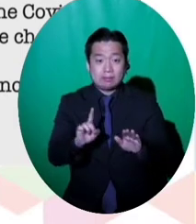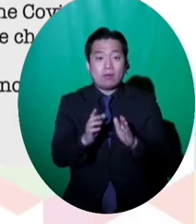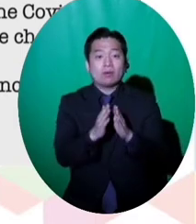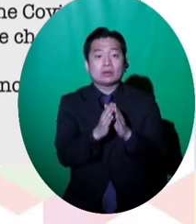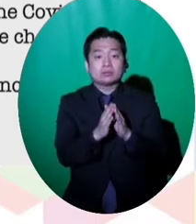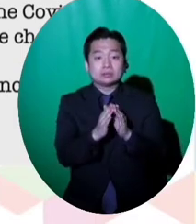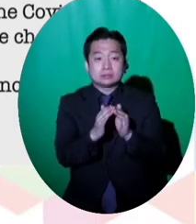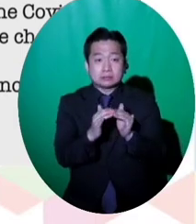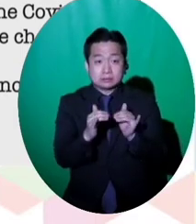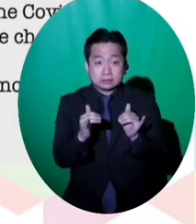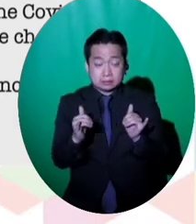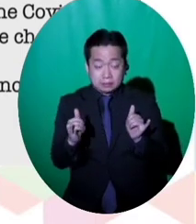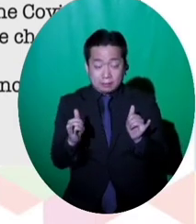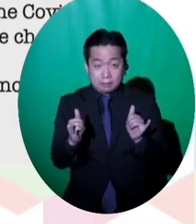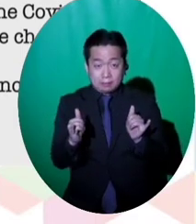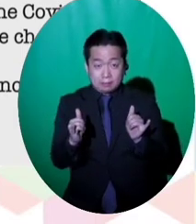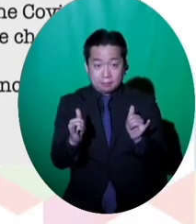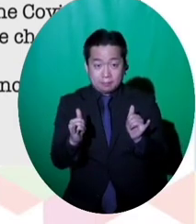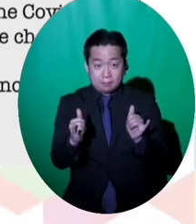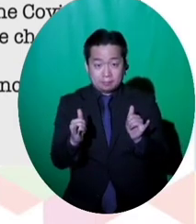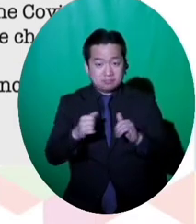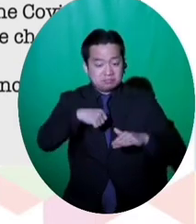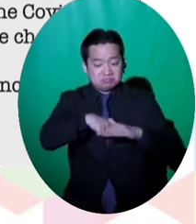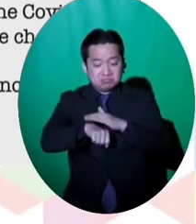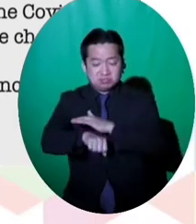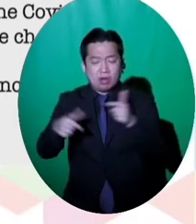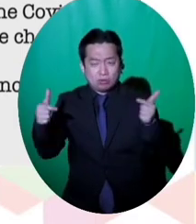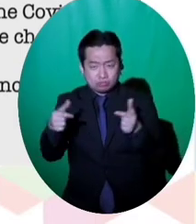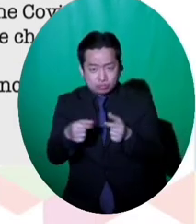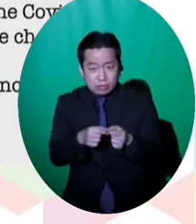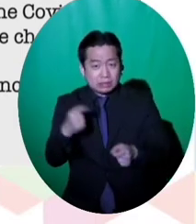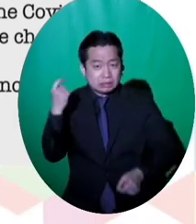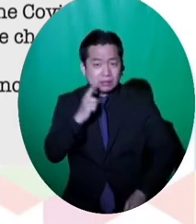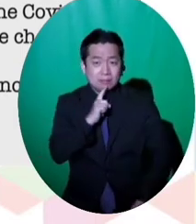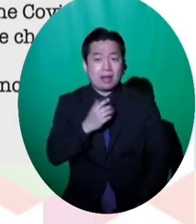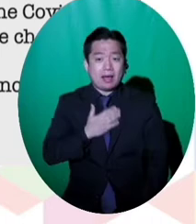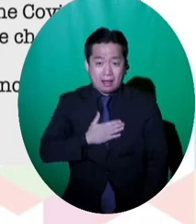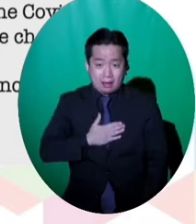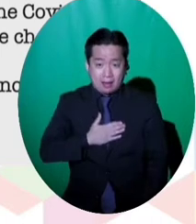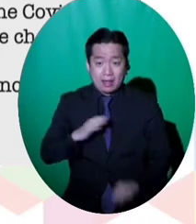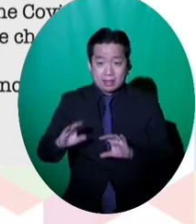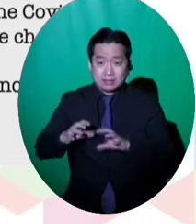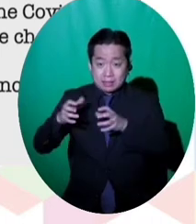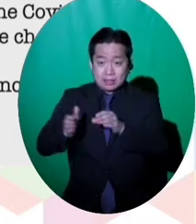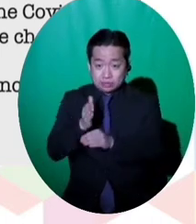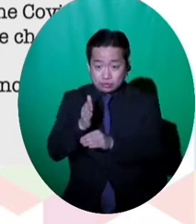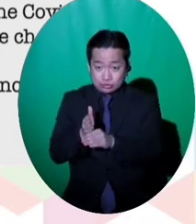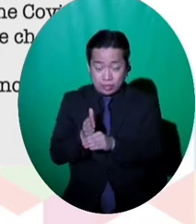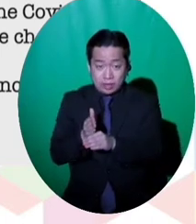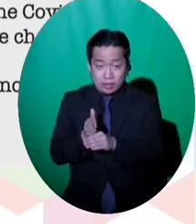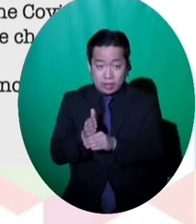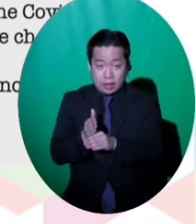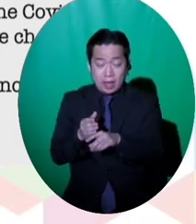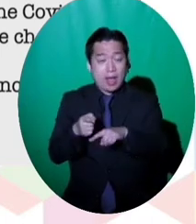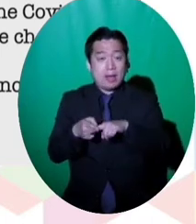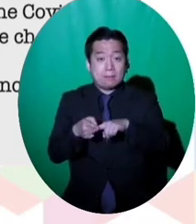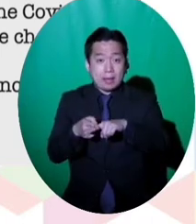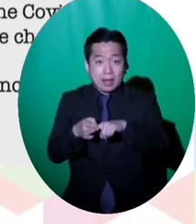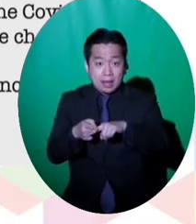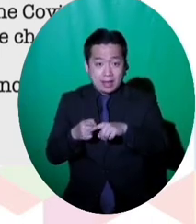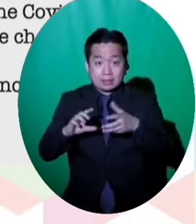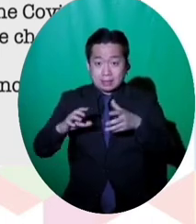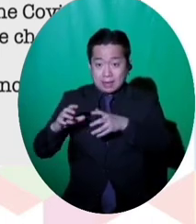population living in countries with below replacement fertility. And this is something that economists have only